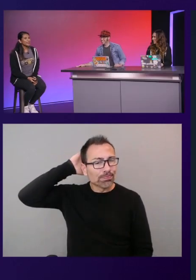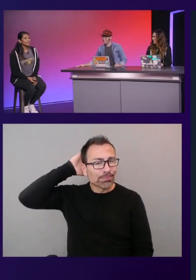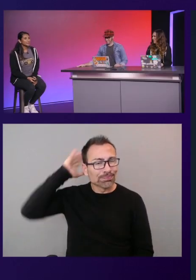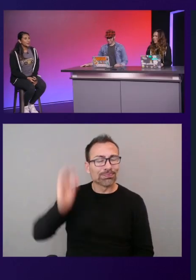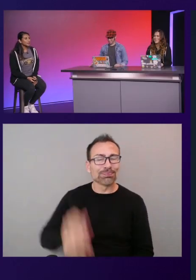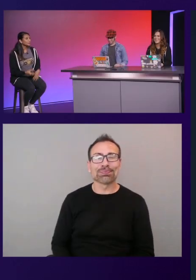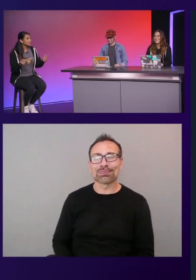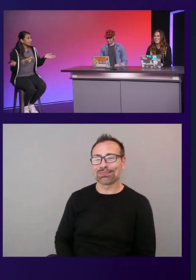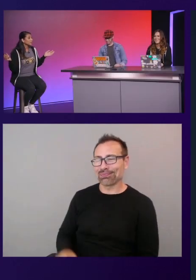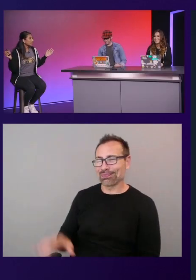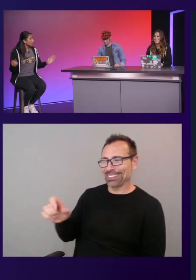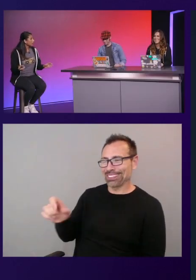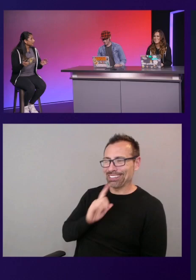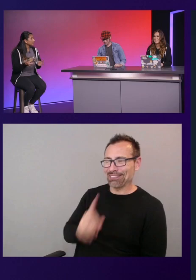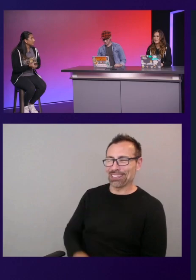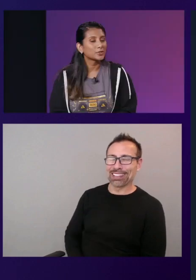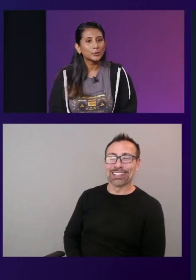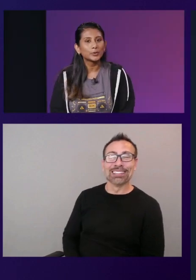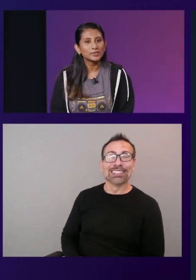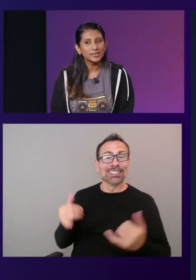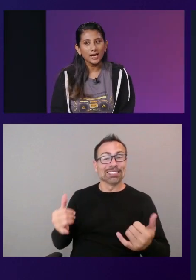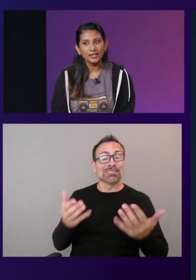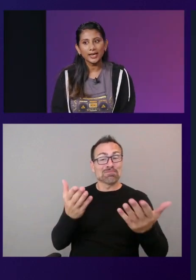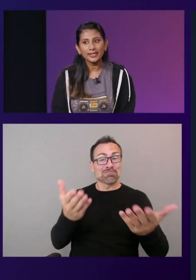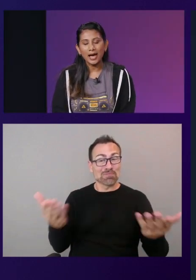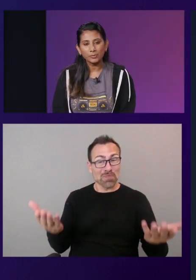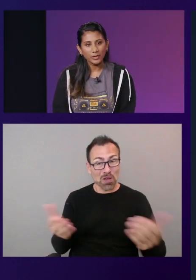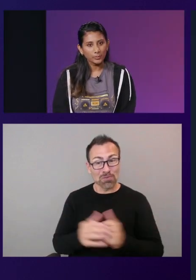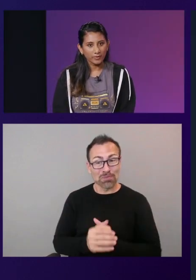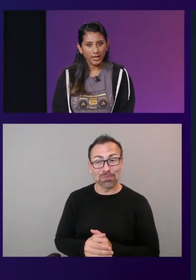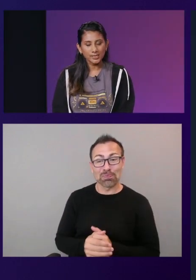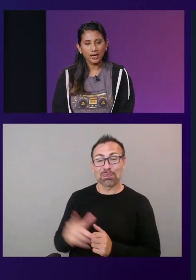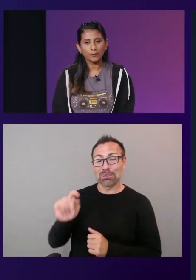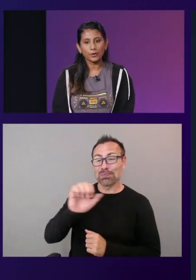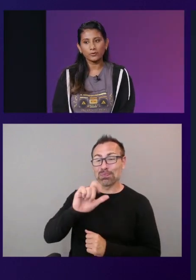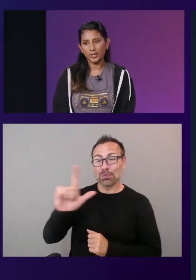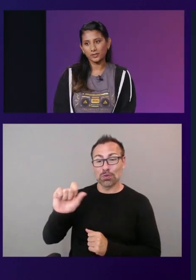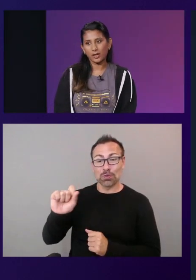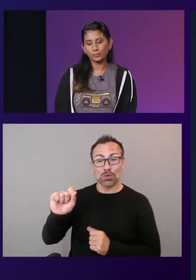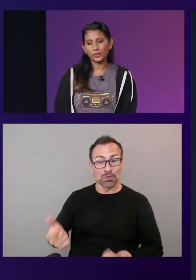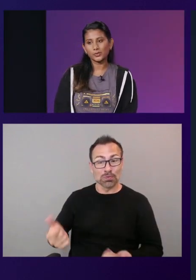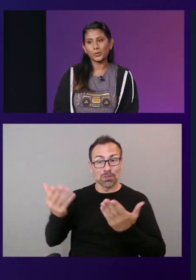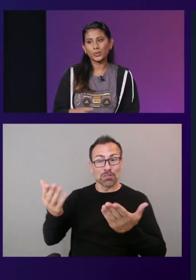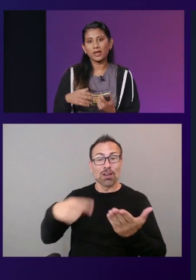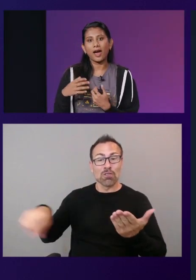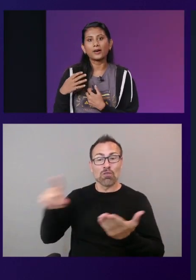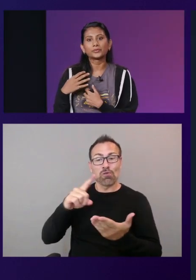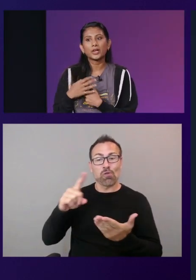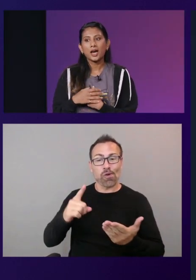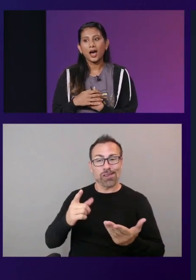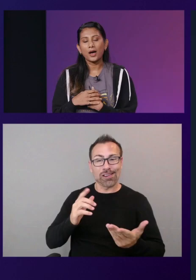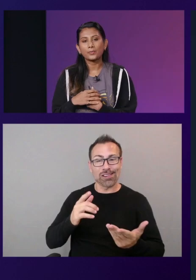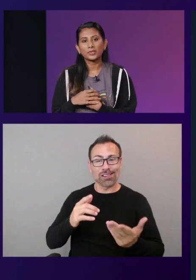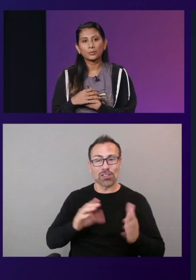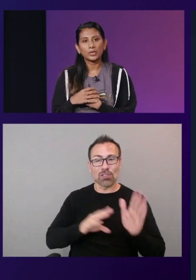So yeah, let's talk a little more about all the different tools that Amplify provides for front-end developers. So we